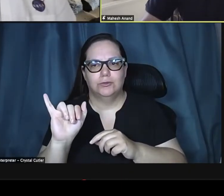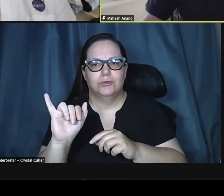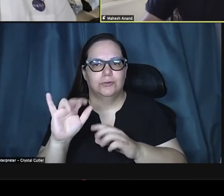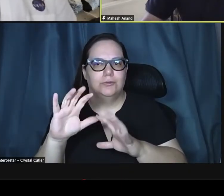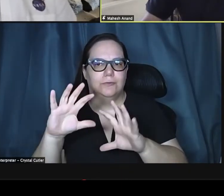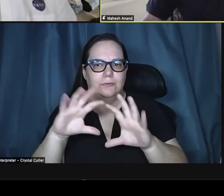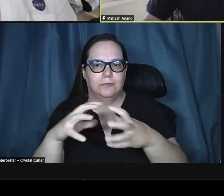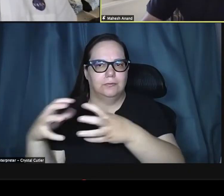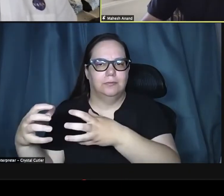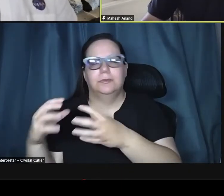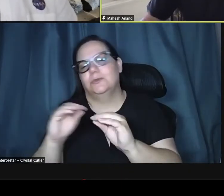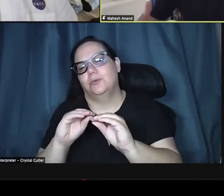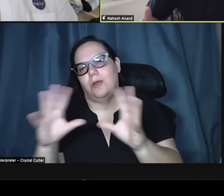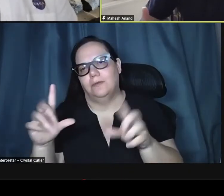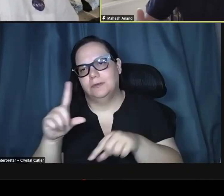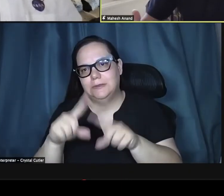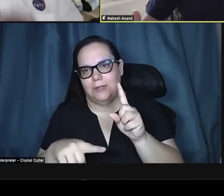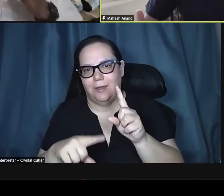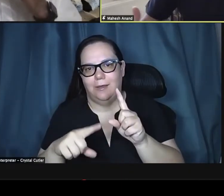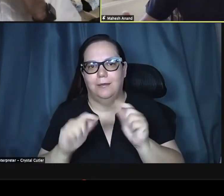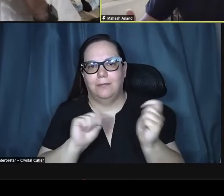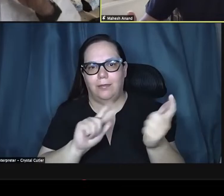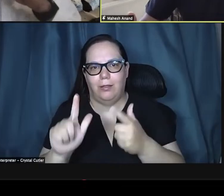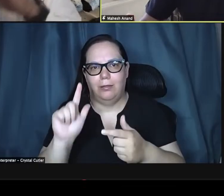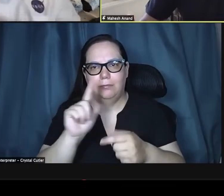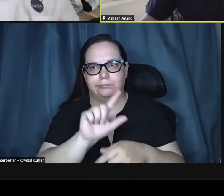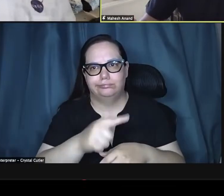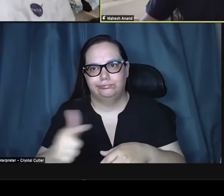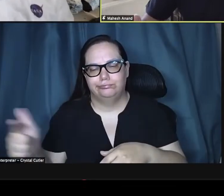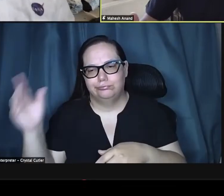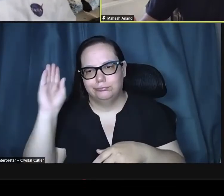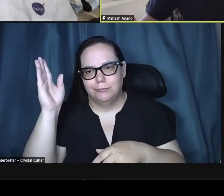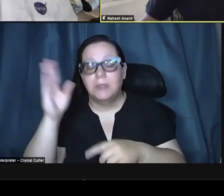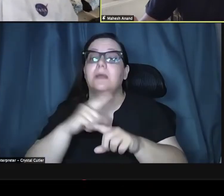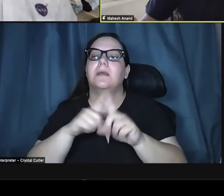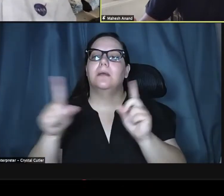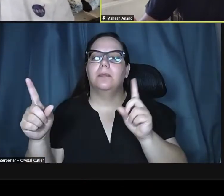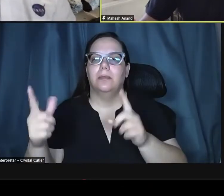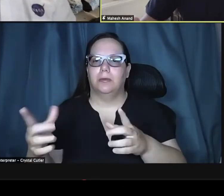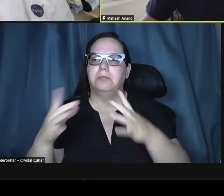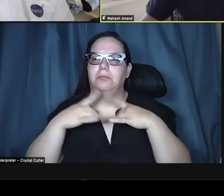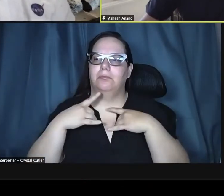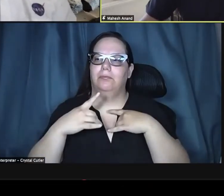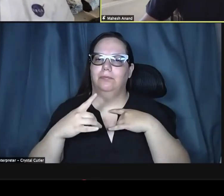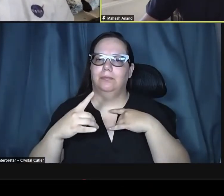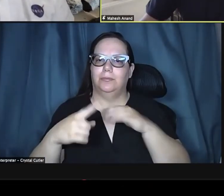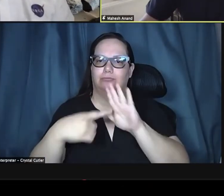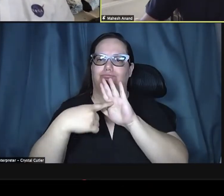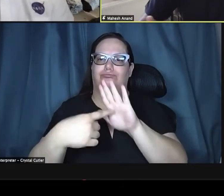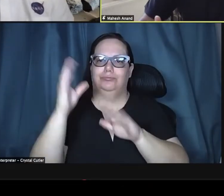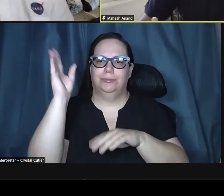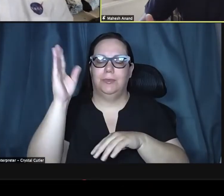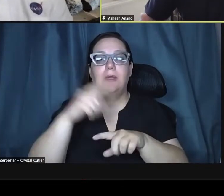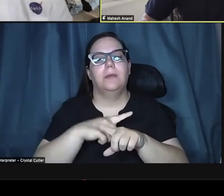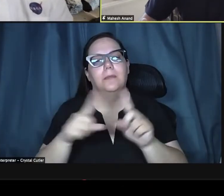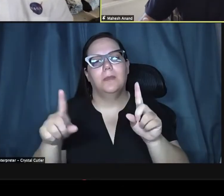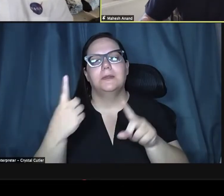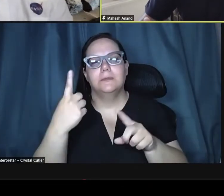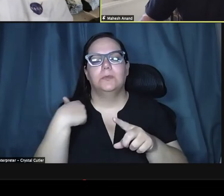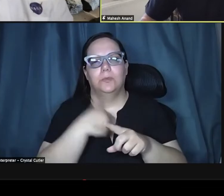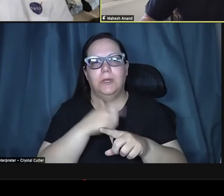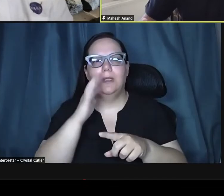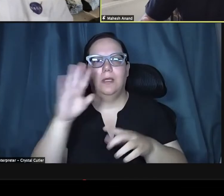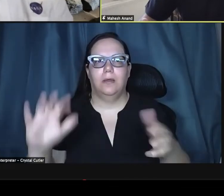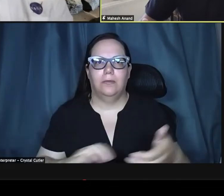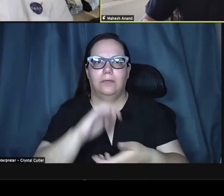here. But it is something that we have built together with NLSI, now SSERVI. And this would